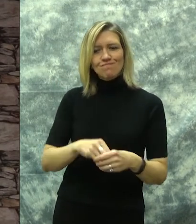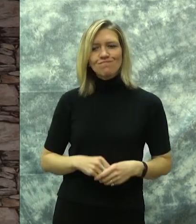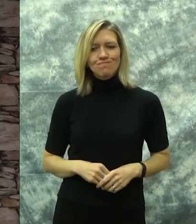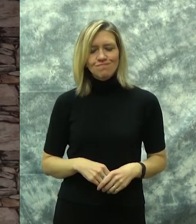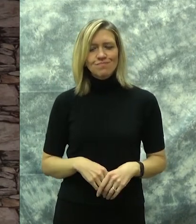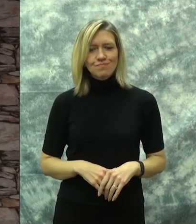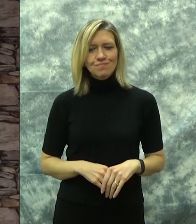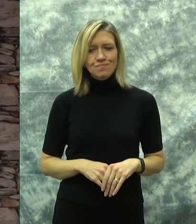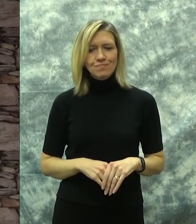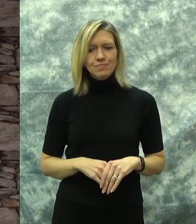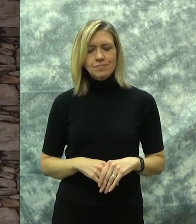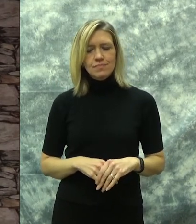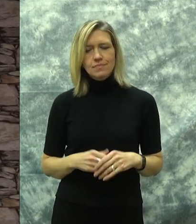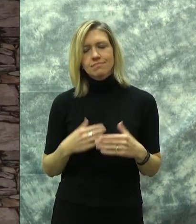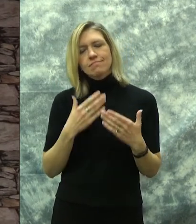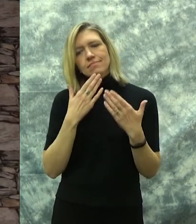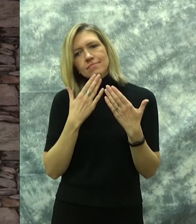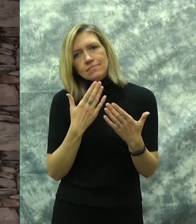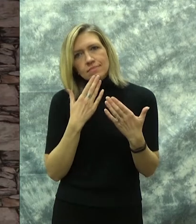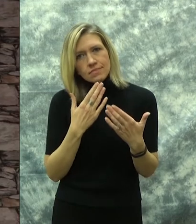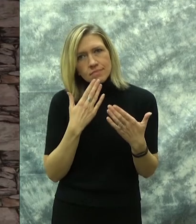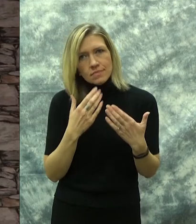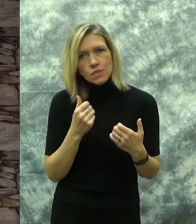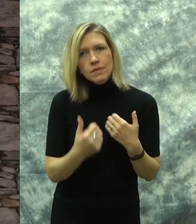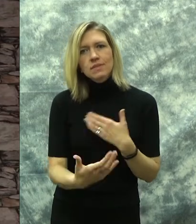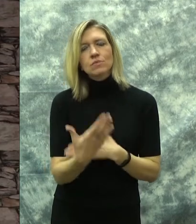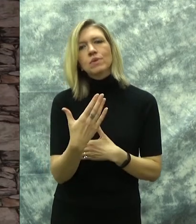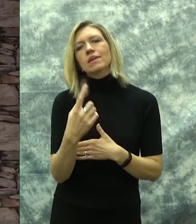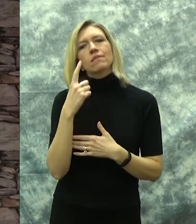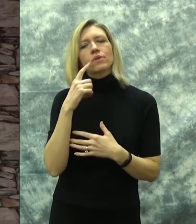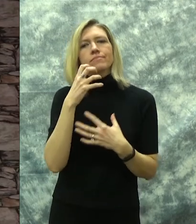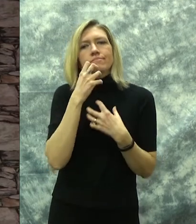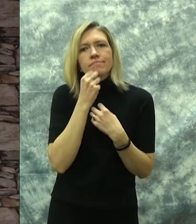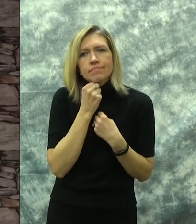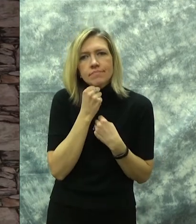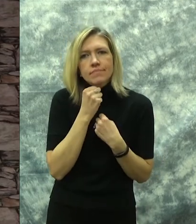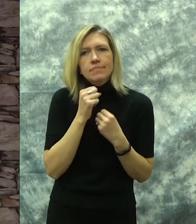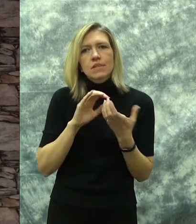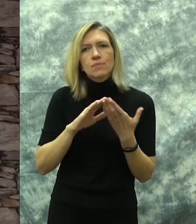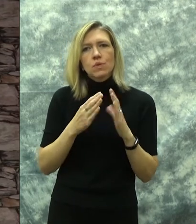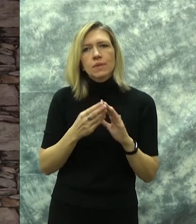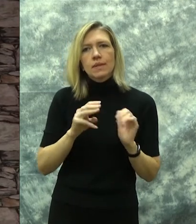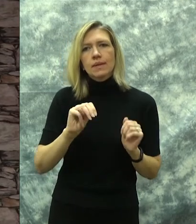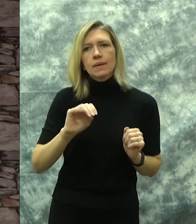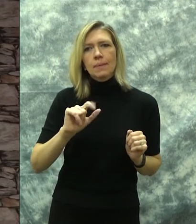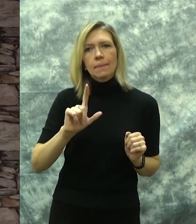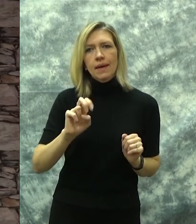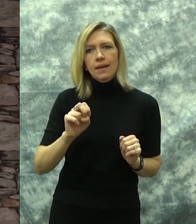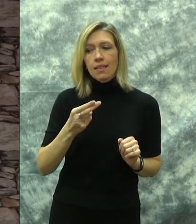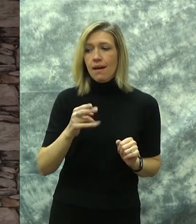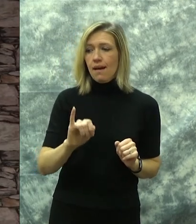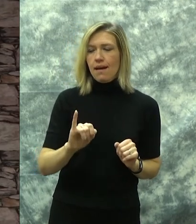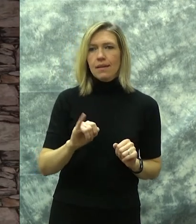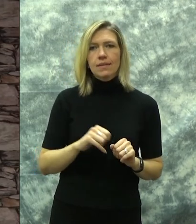And I give thanks this morning for our beloved Mile High community, this lighthouse